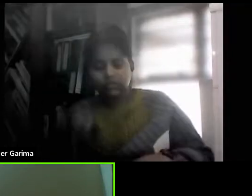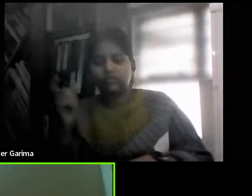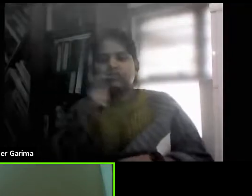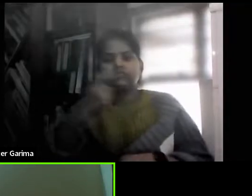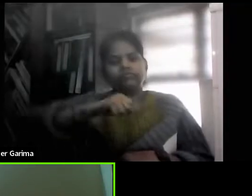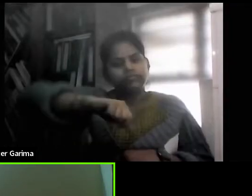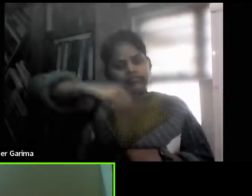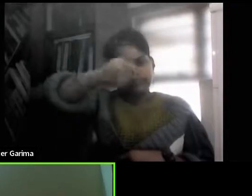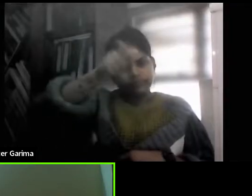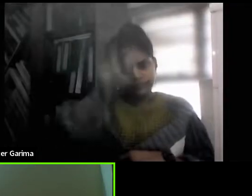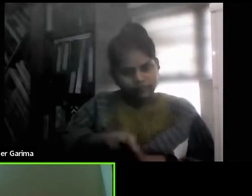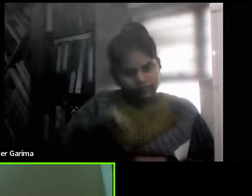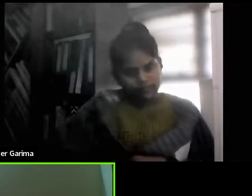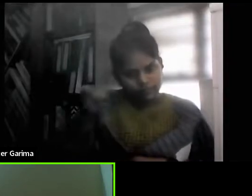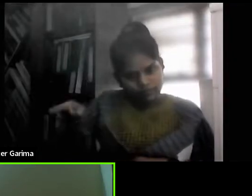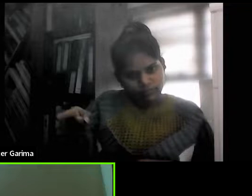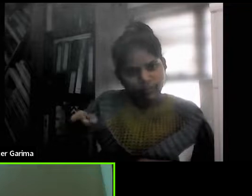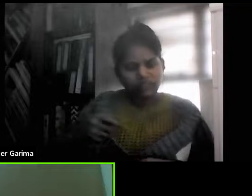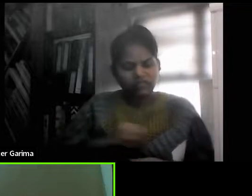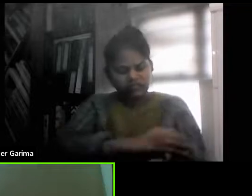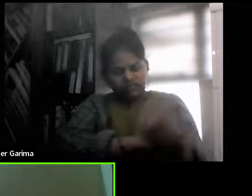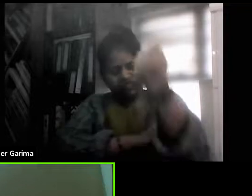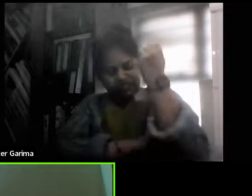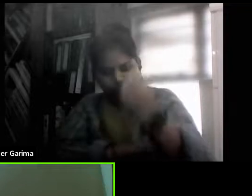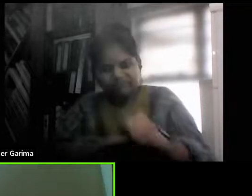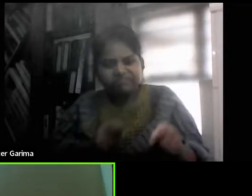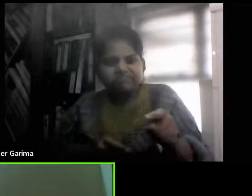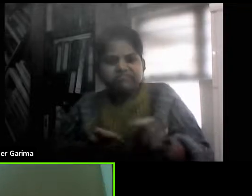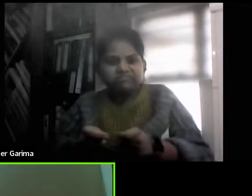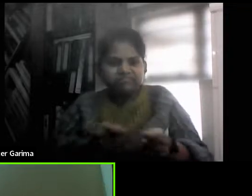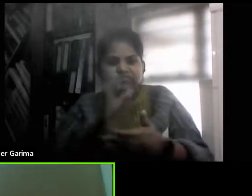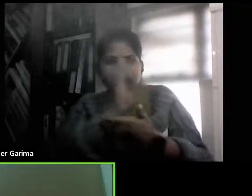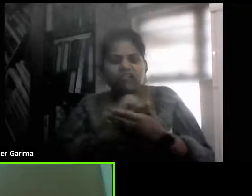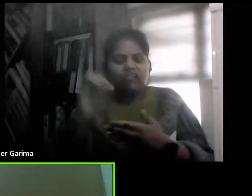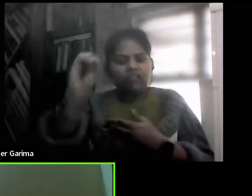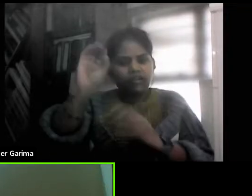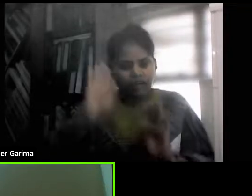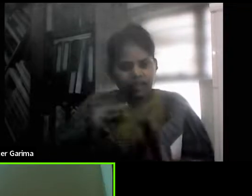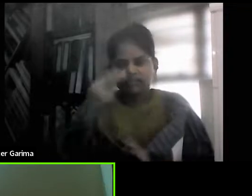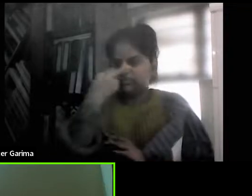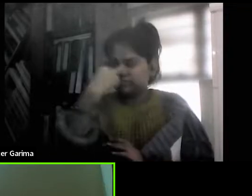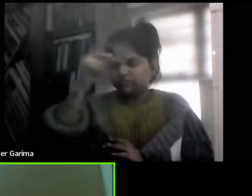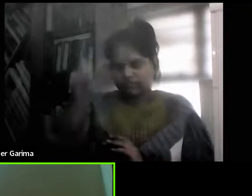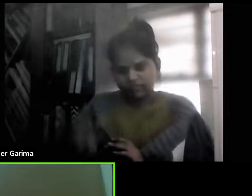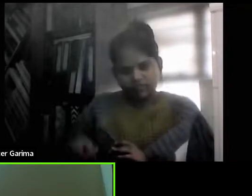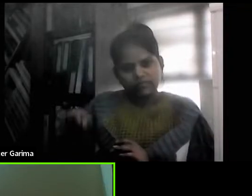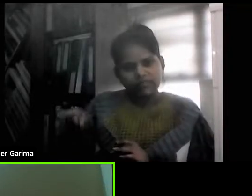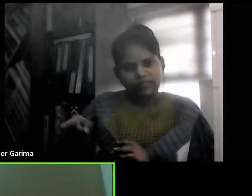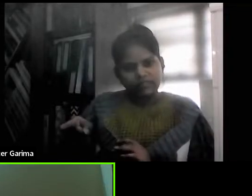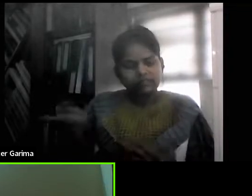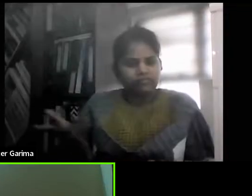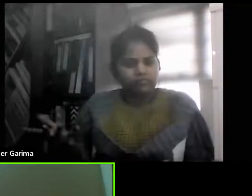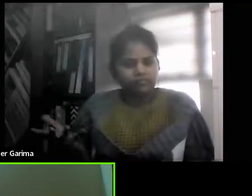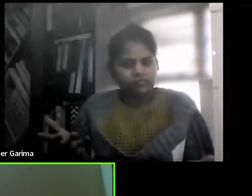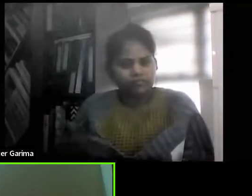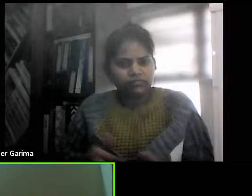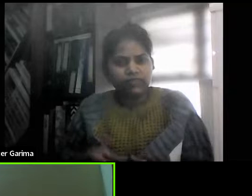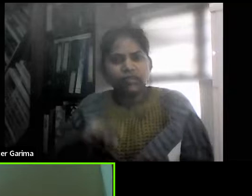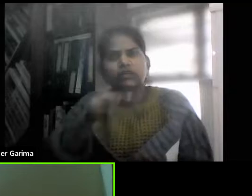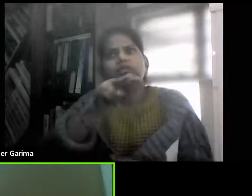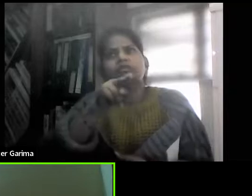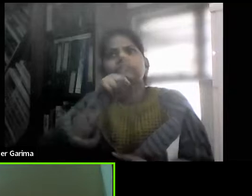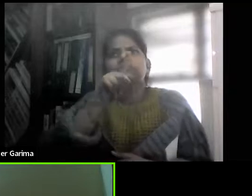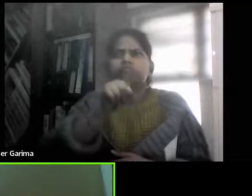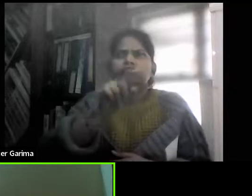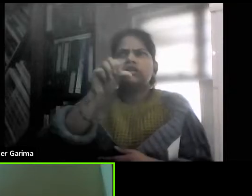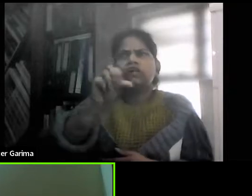a very strong organized, organization of the blind, which has been in existence since 1980. It's